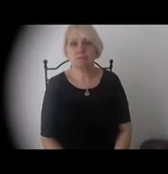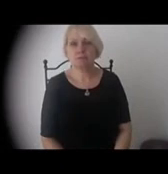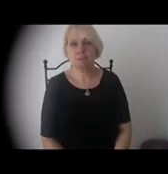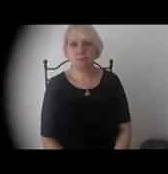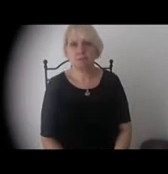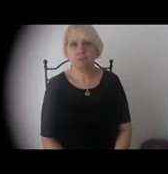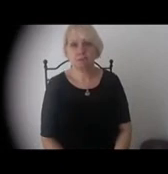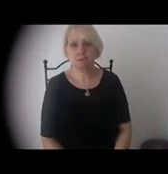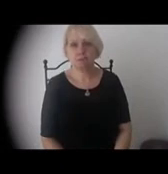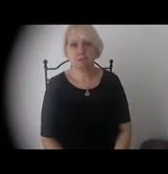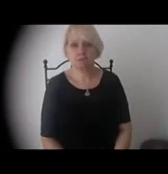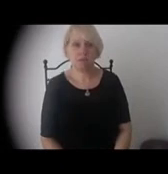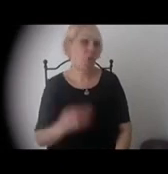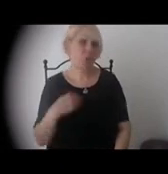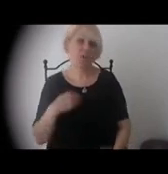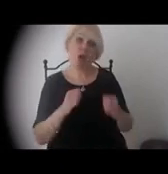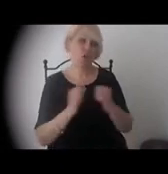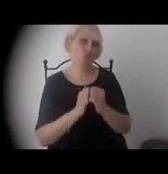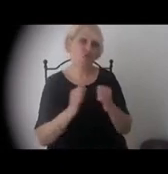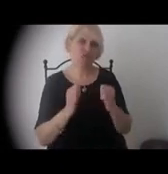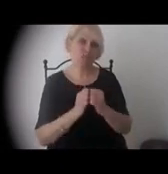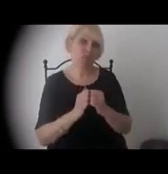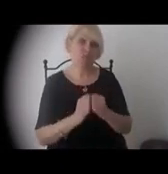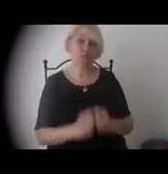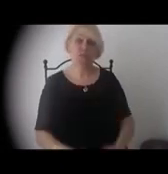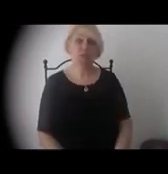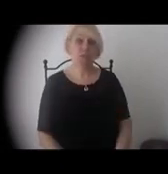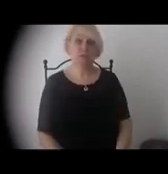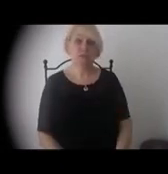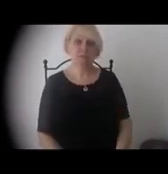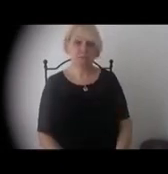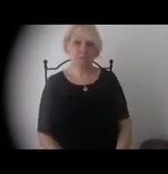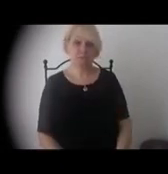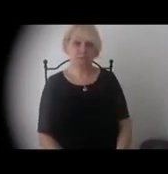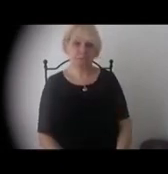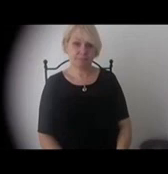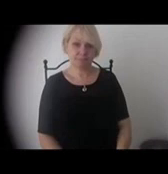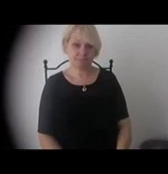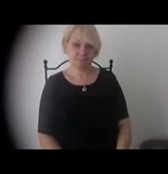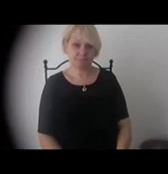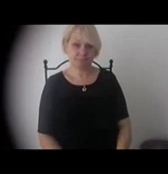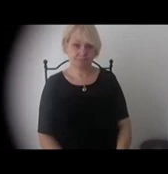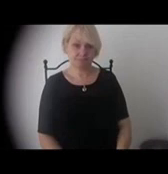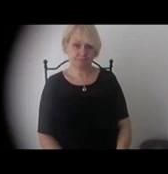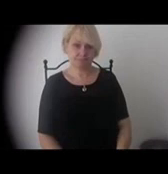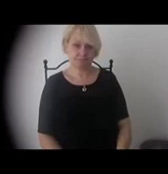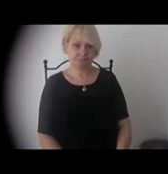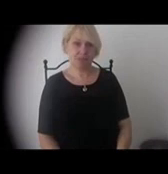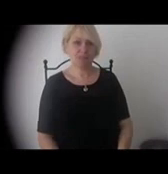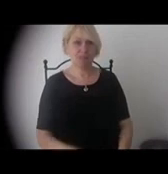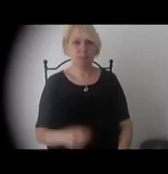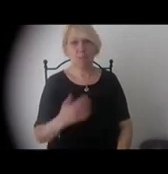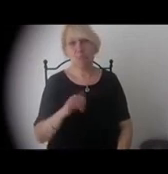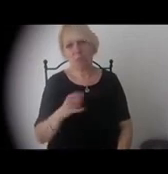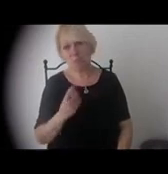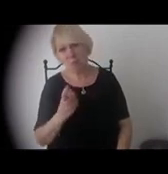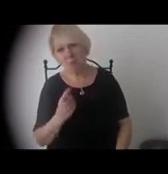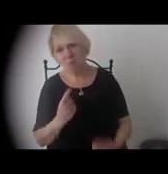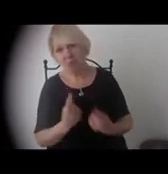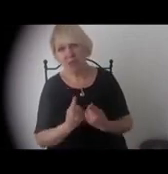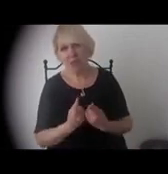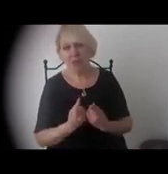No, absolutely, I agree with that, absolutely. And I guess I suppose just the only other thing is,